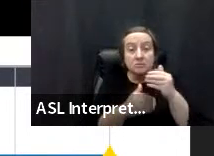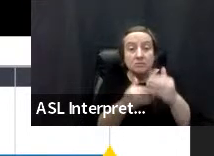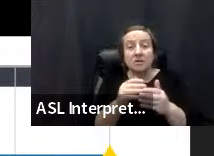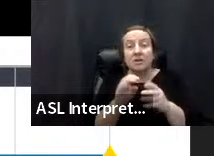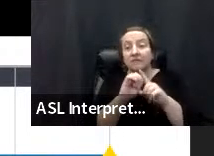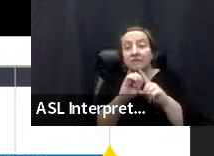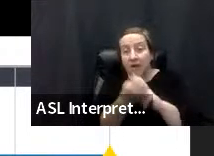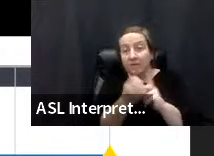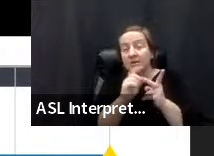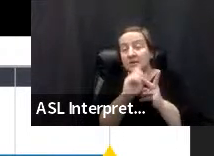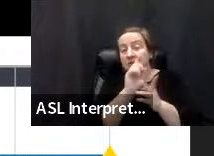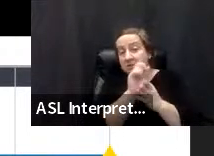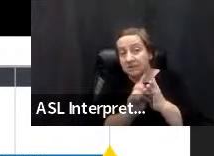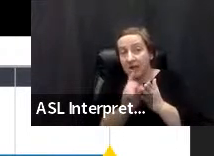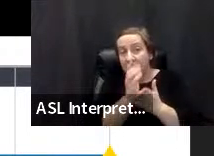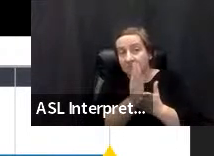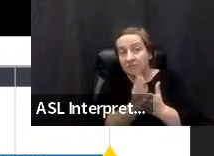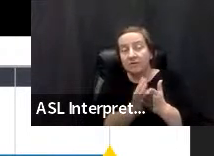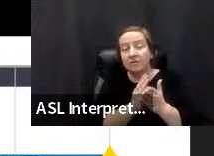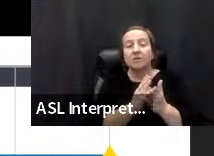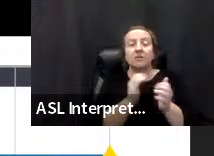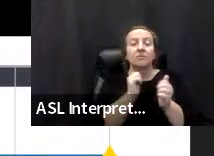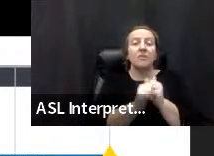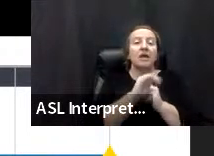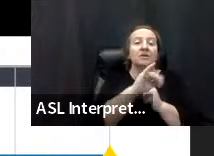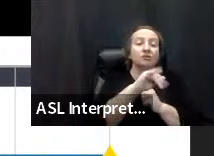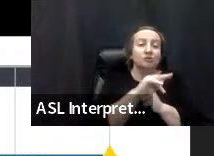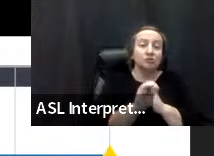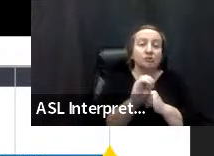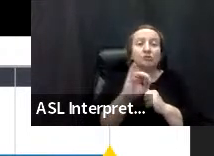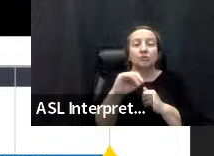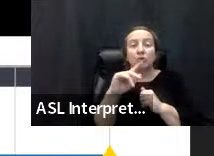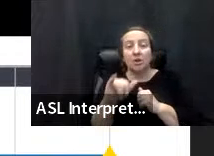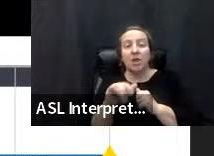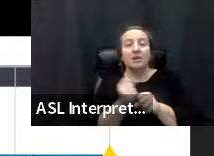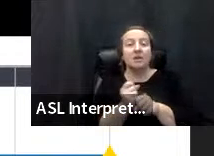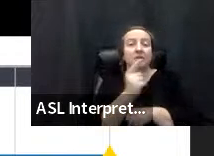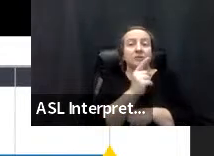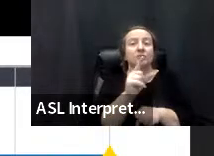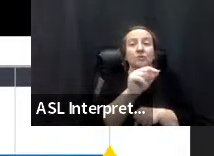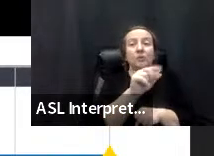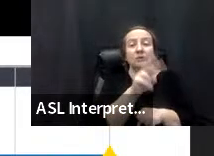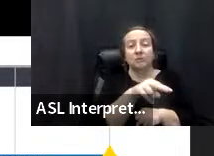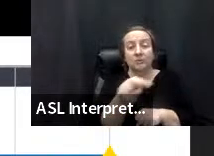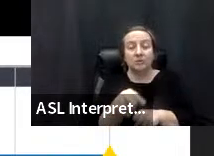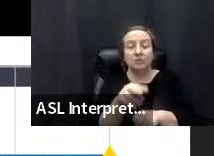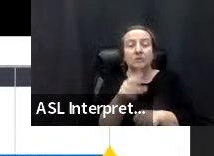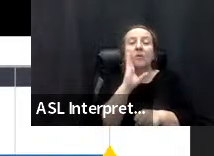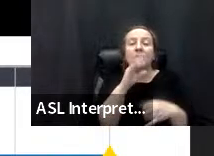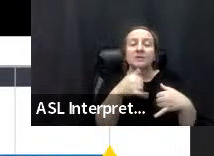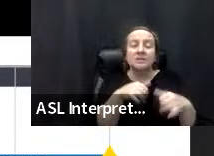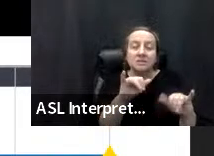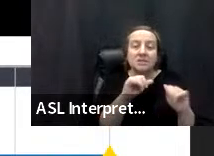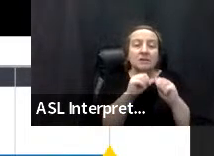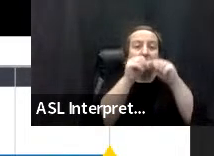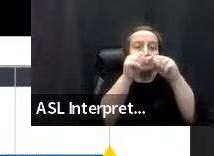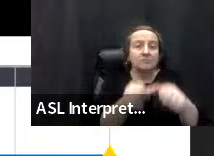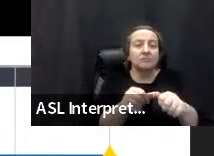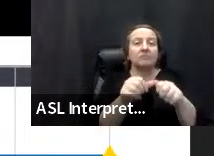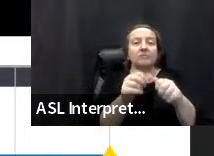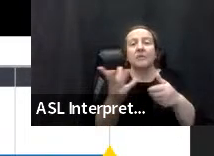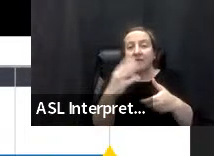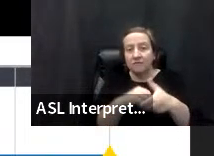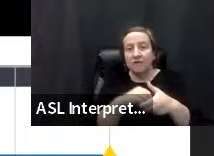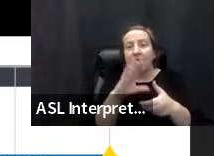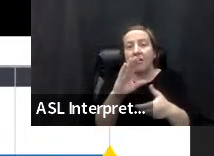design phases beyond June and July of next year of 2022, we will still continue to involve